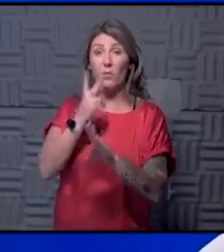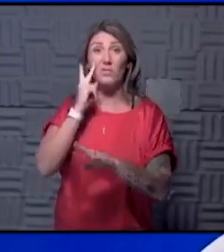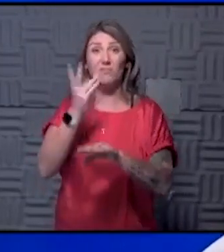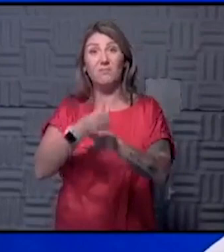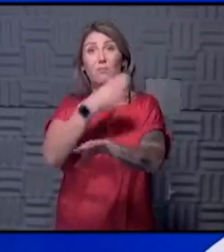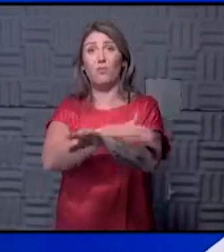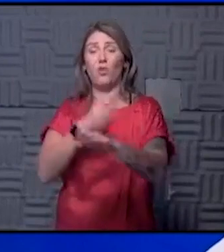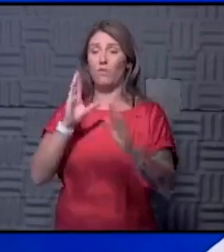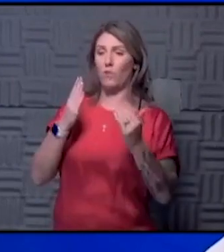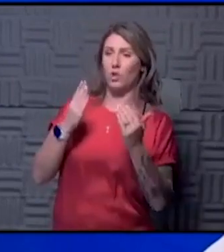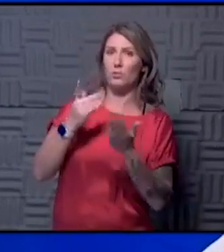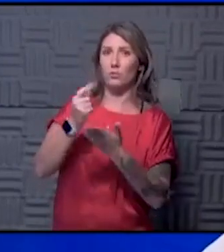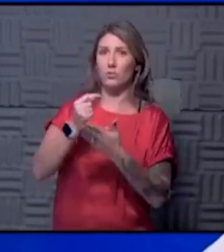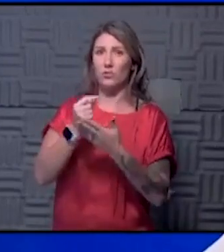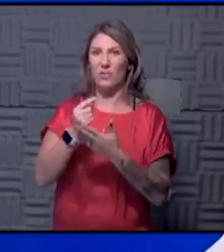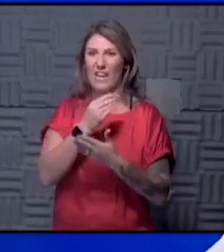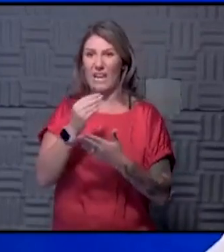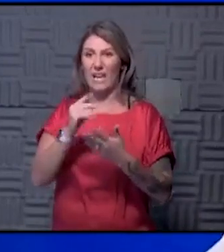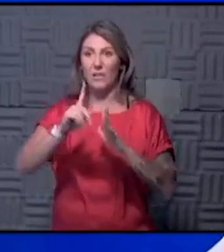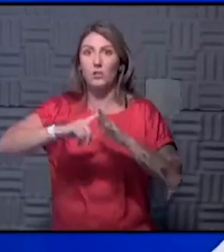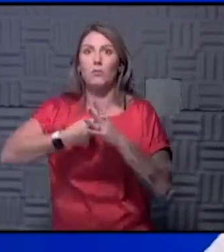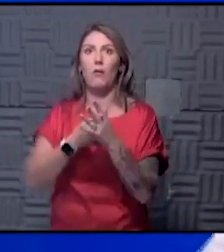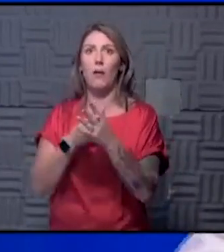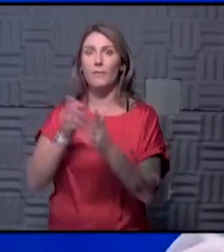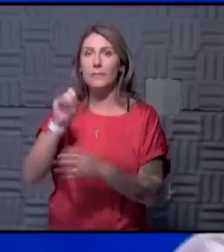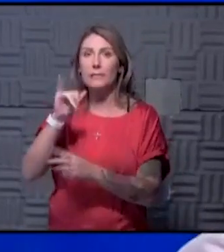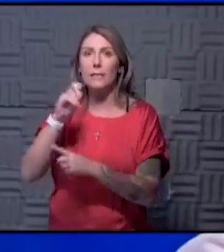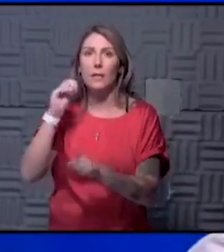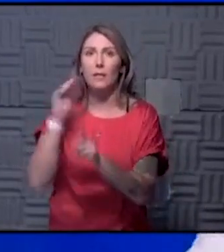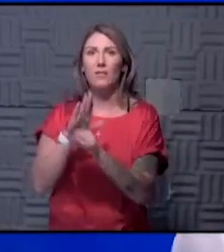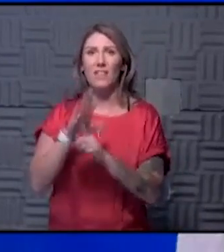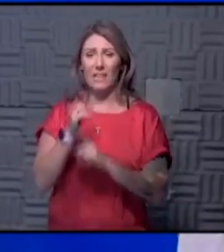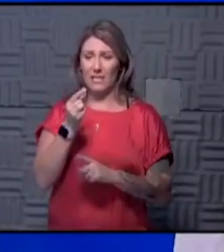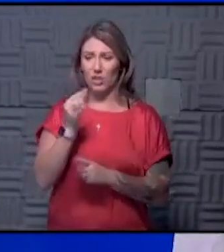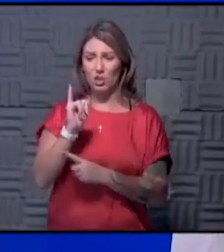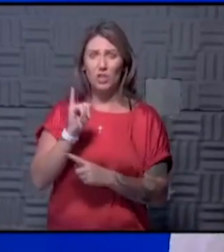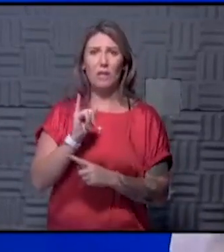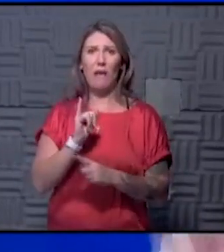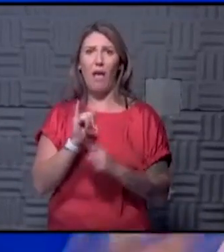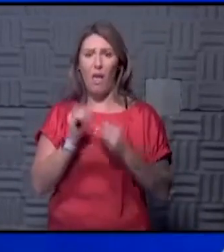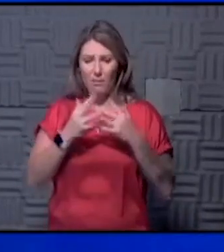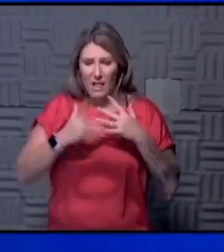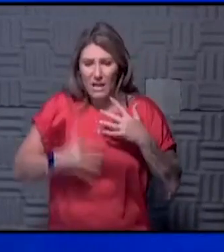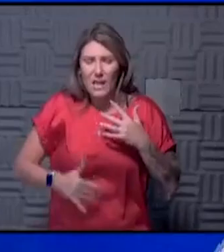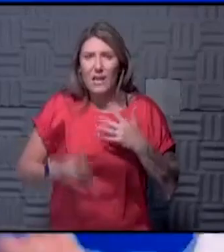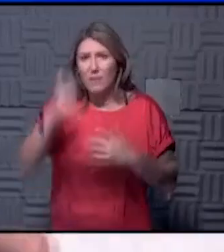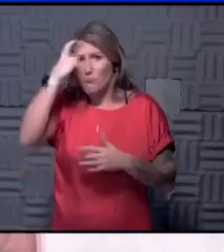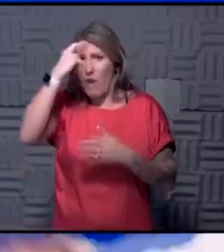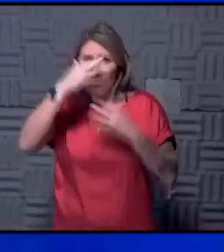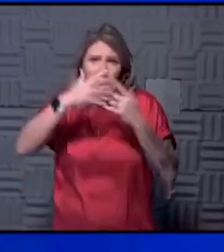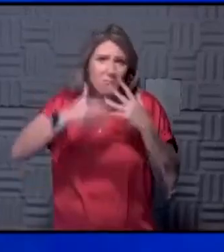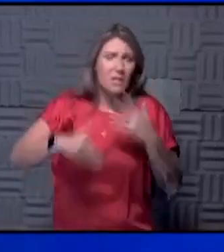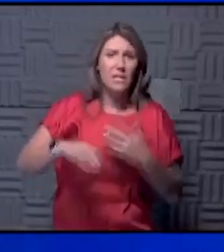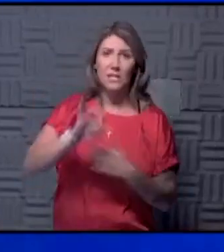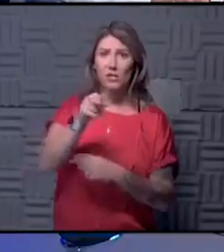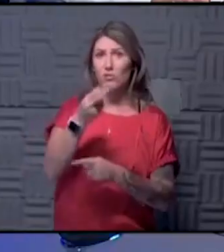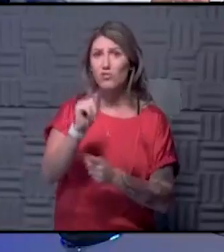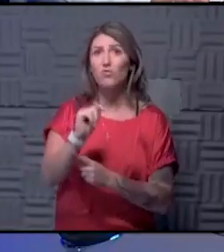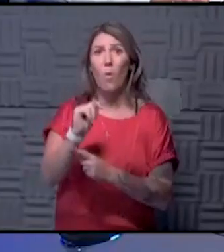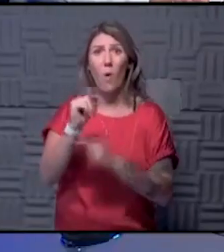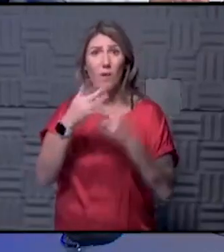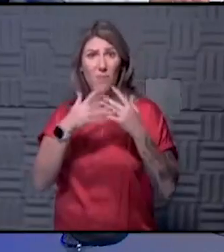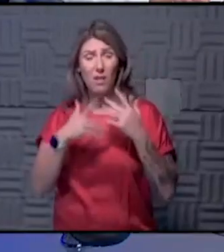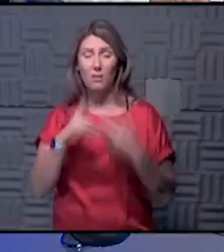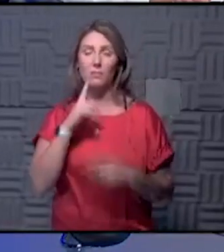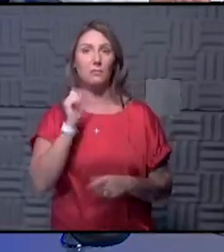outcome versus how many you treated, and they started having side effects like GI bleeding, brain bleeding, joint bleeding, things like that, Hawk. Yeah,